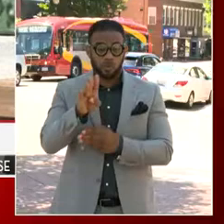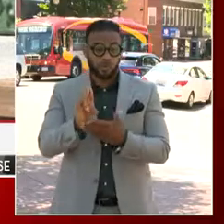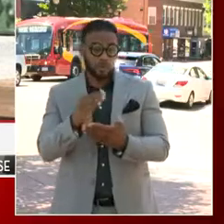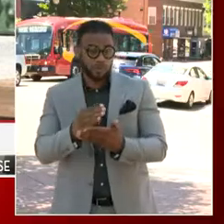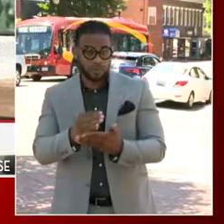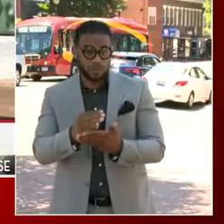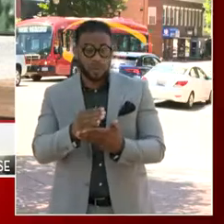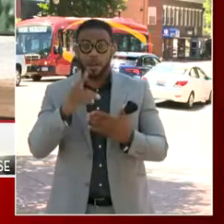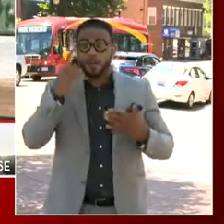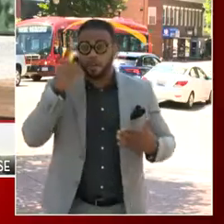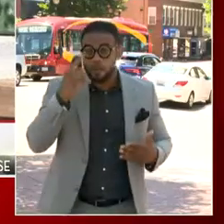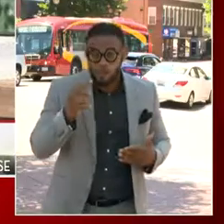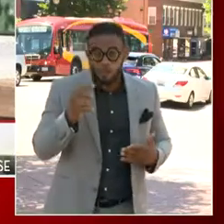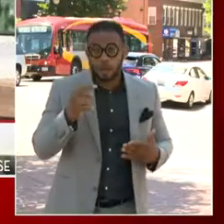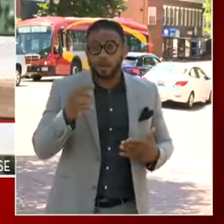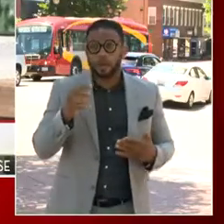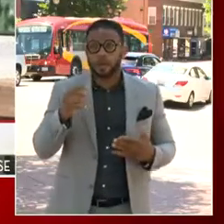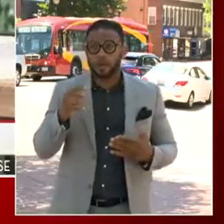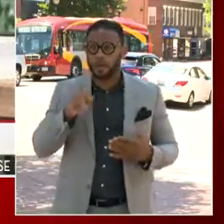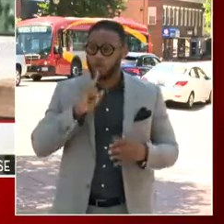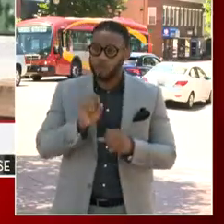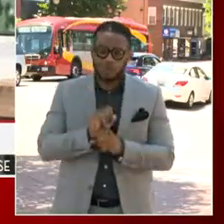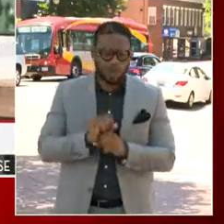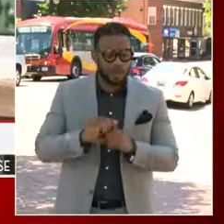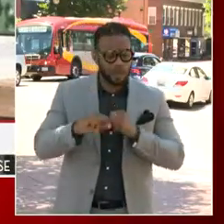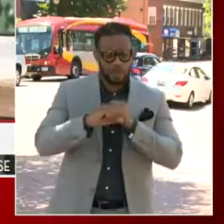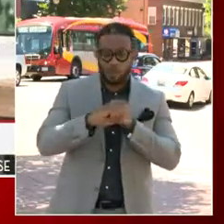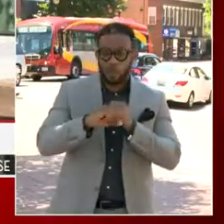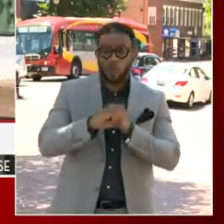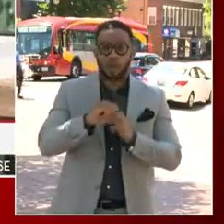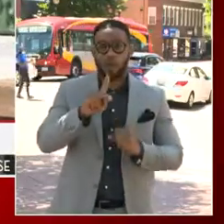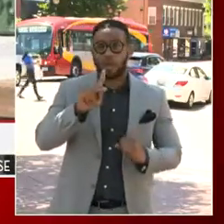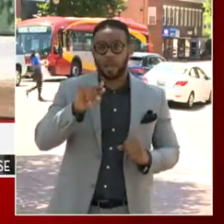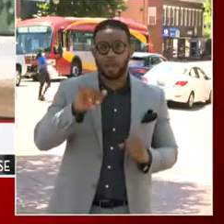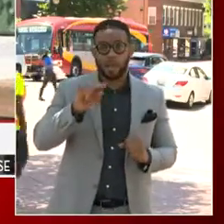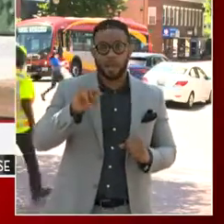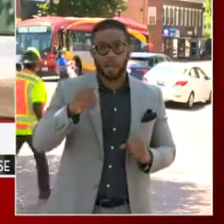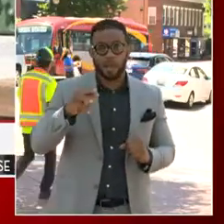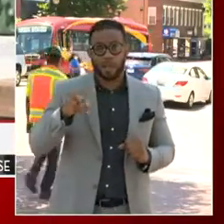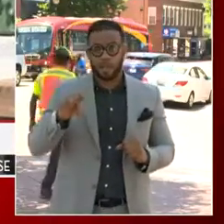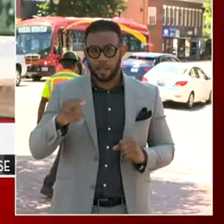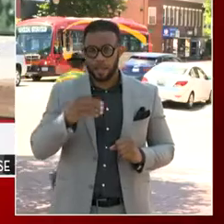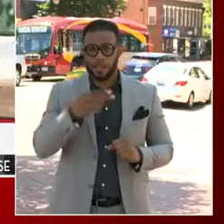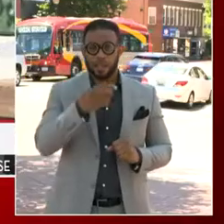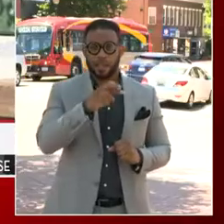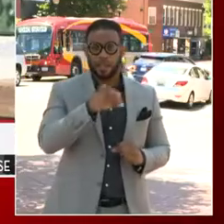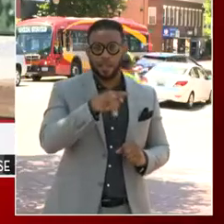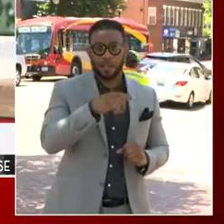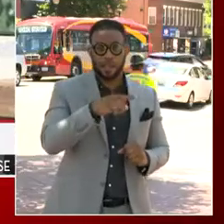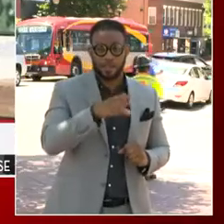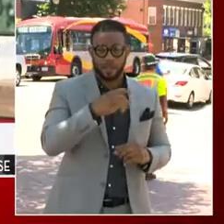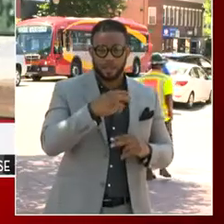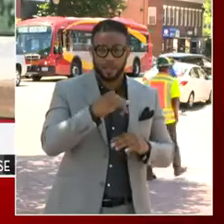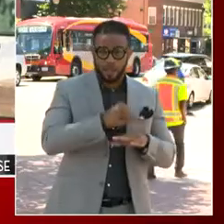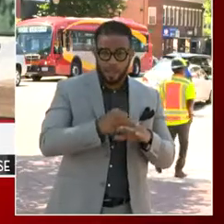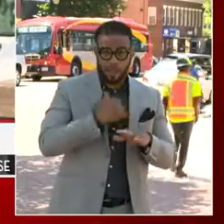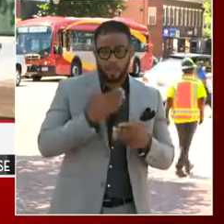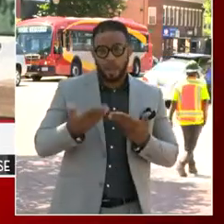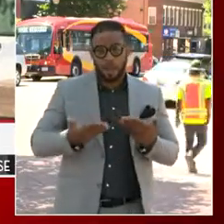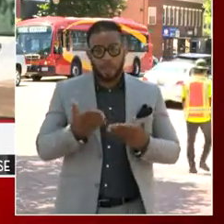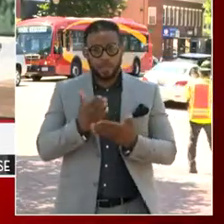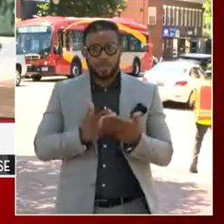budget for us really promoting Kingman and Heritage Island. And we also are going to be hiring